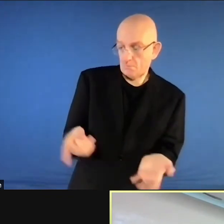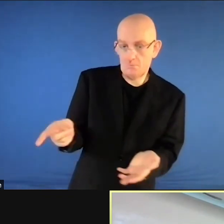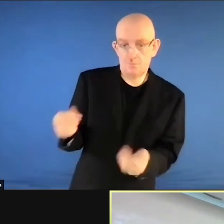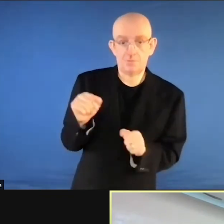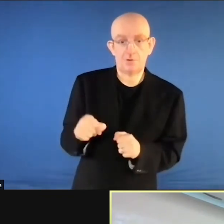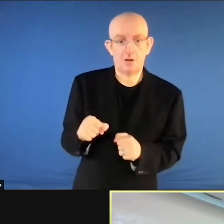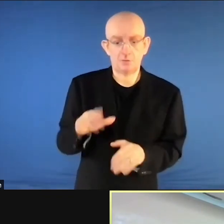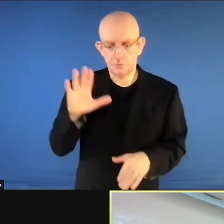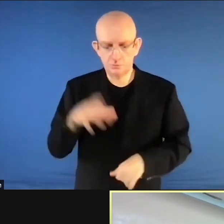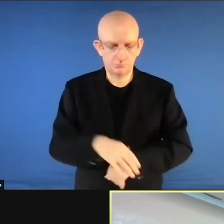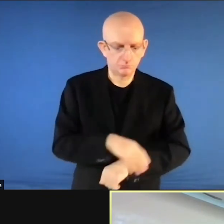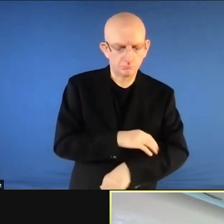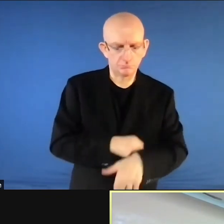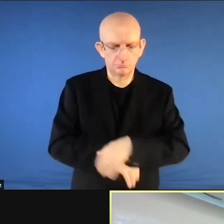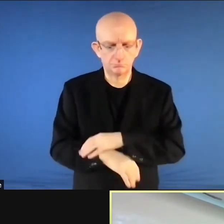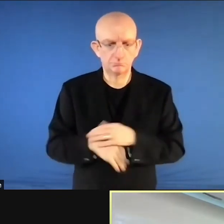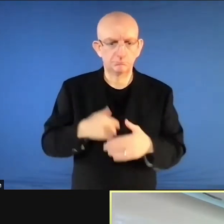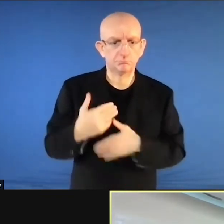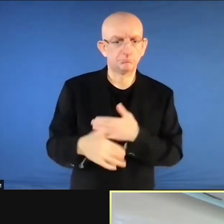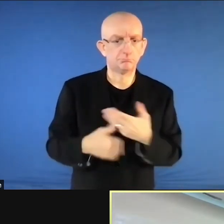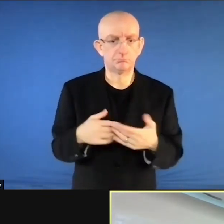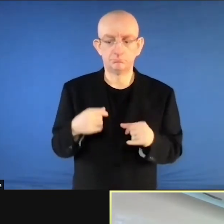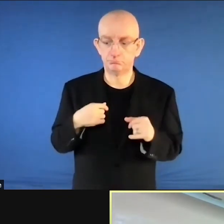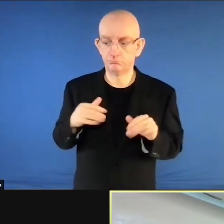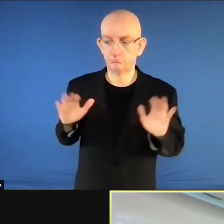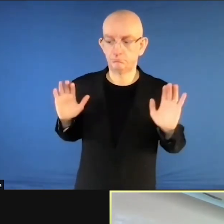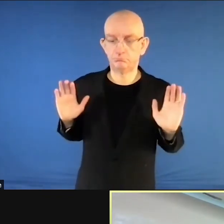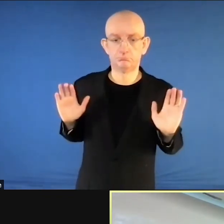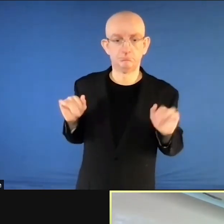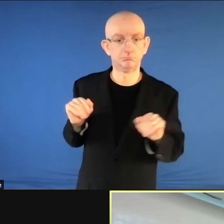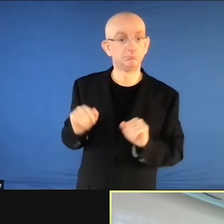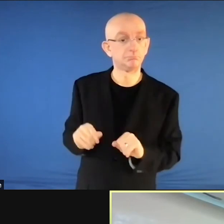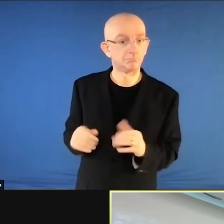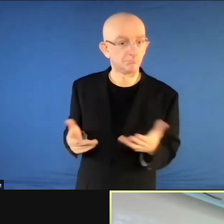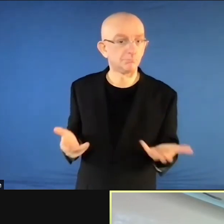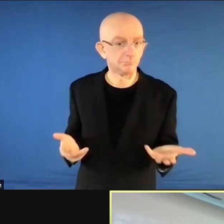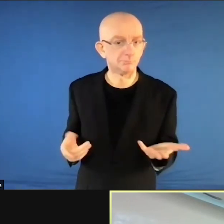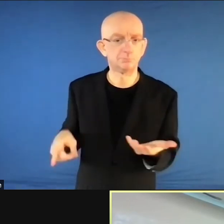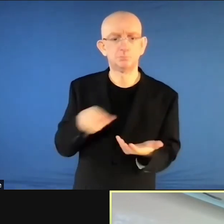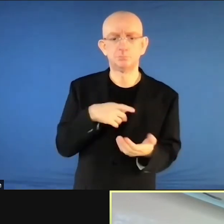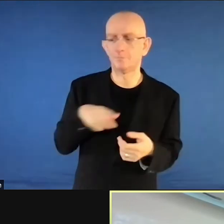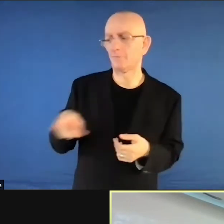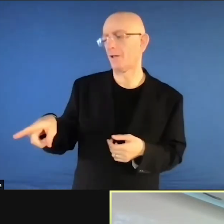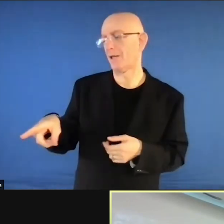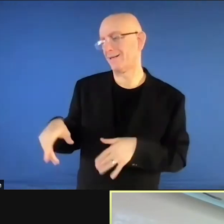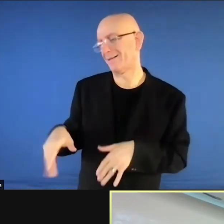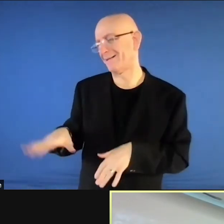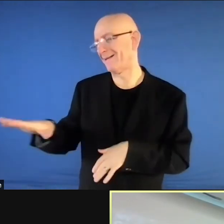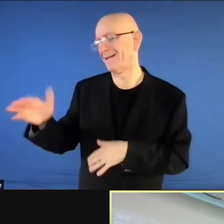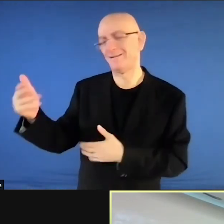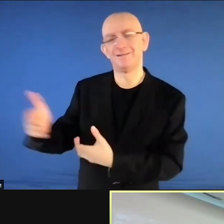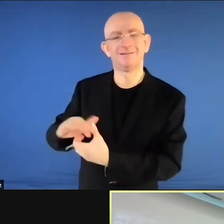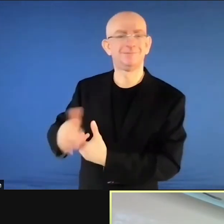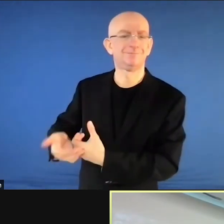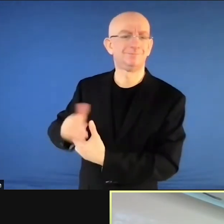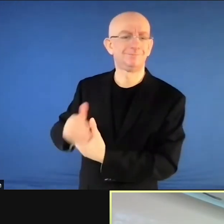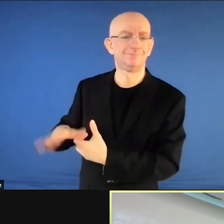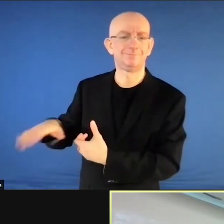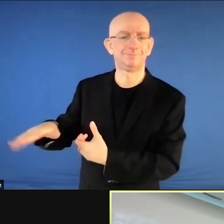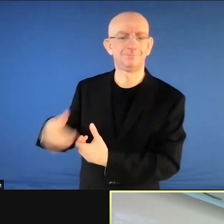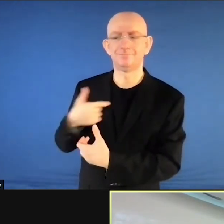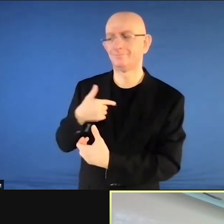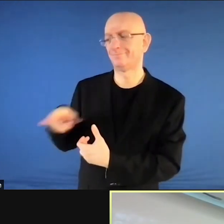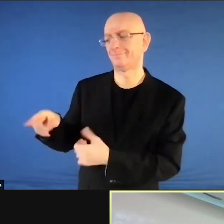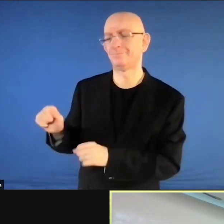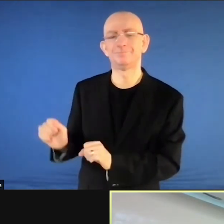as vulnerable people, and they don't have agency to do something. So our point, actually,